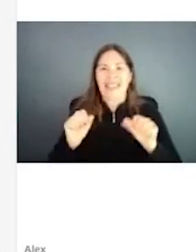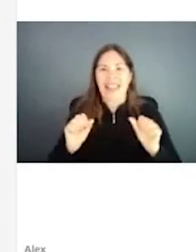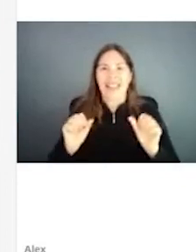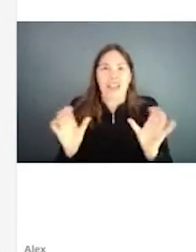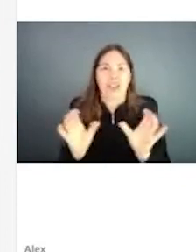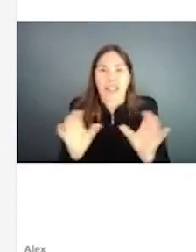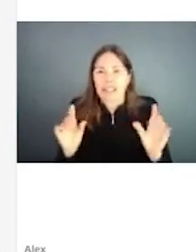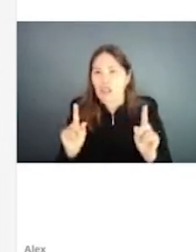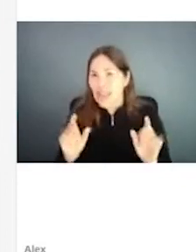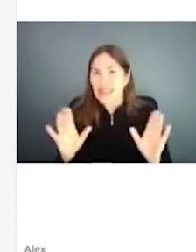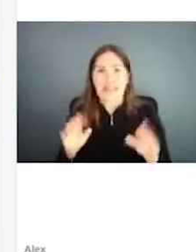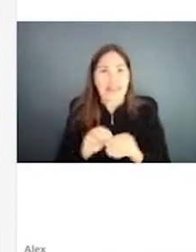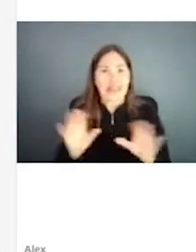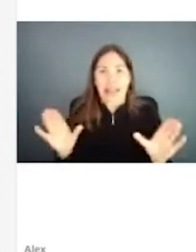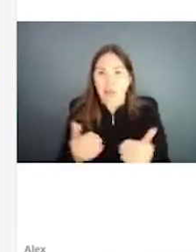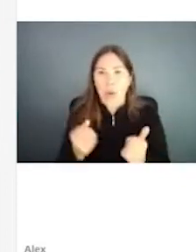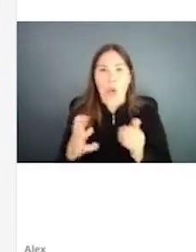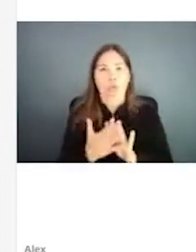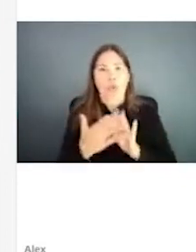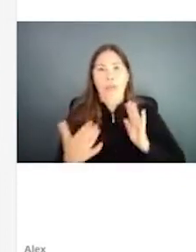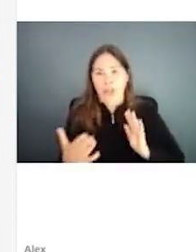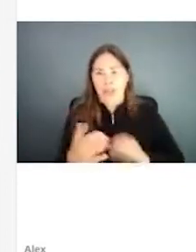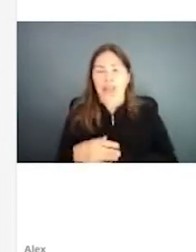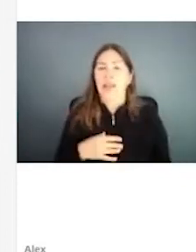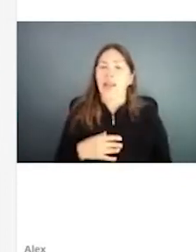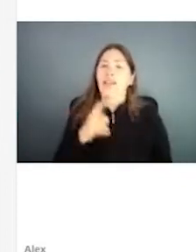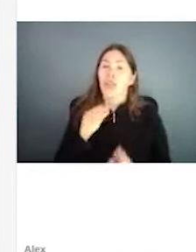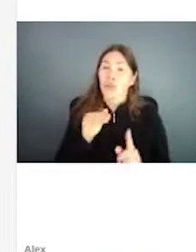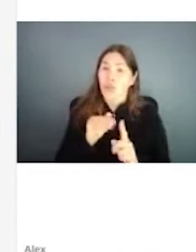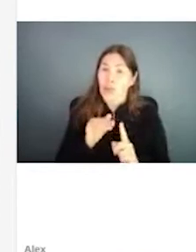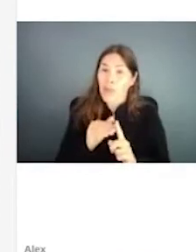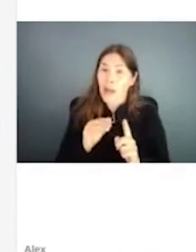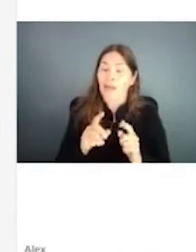in the classroom or remotely. As a reminder,